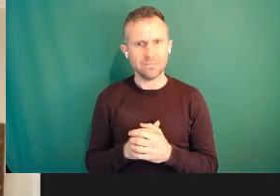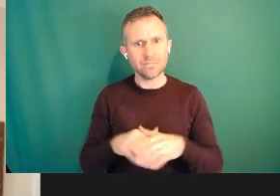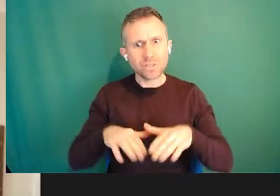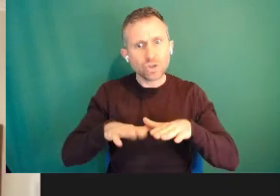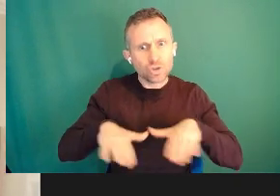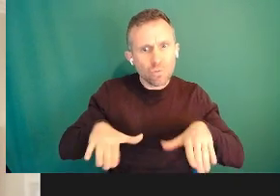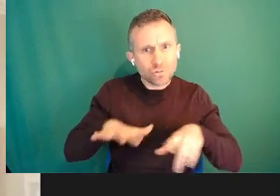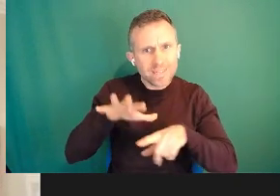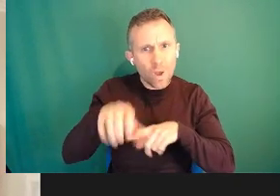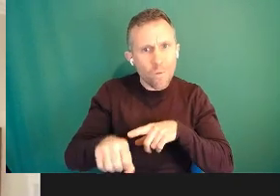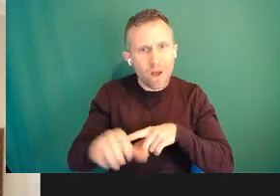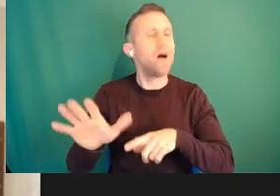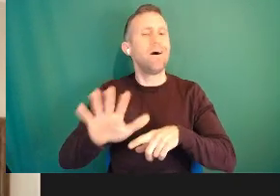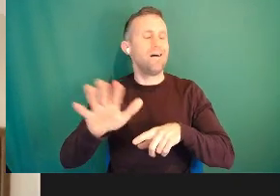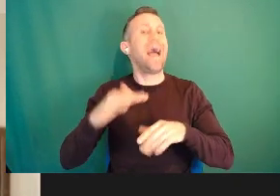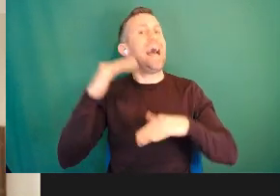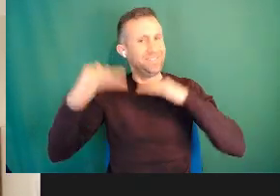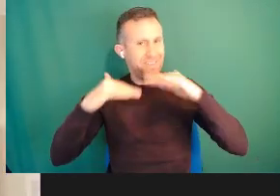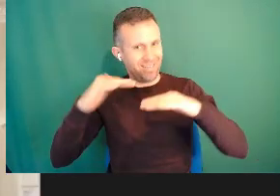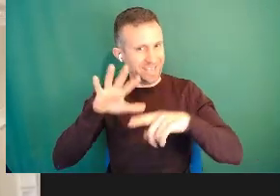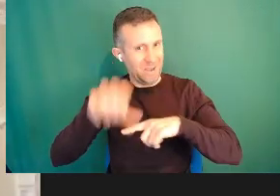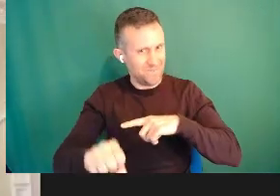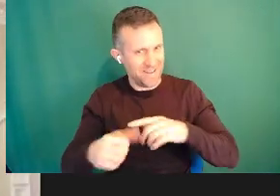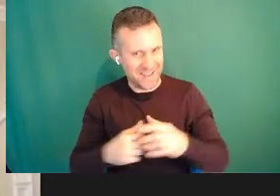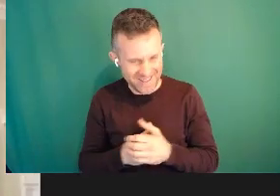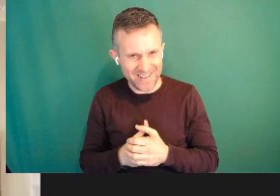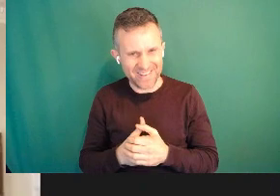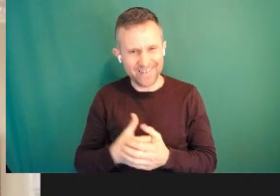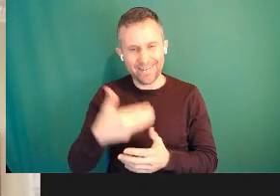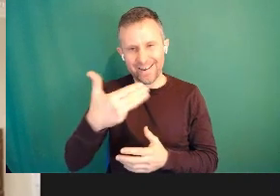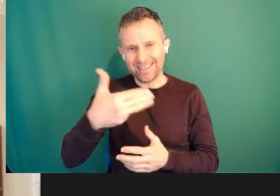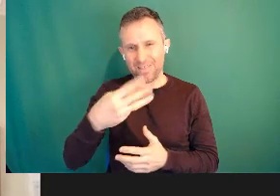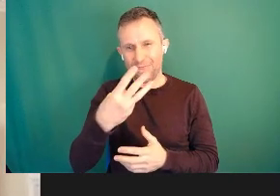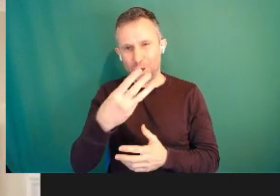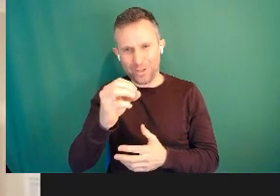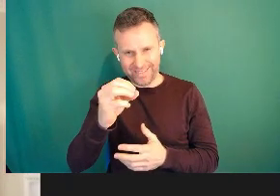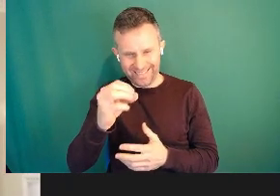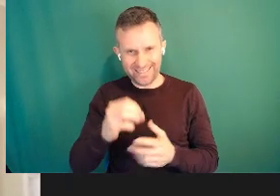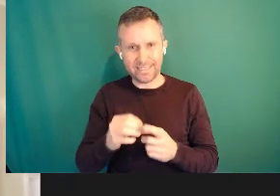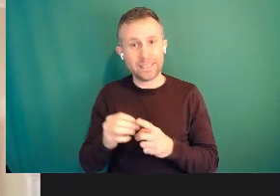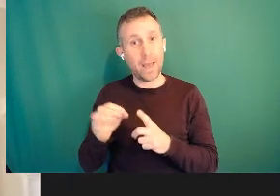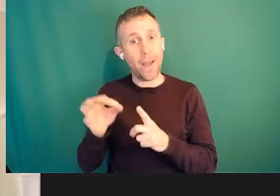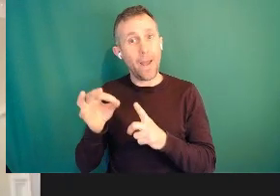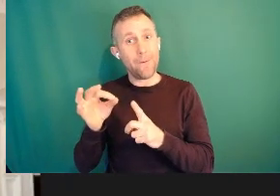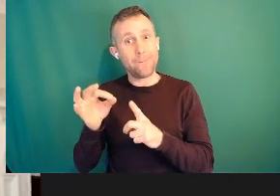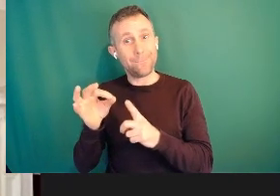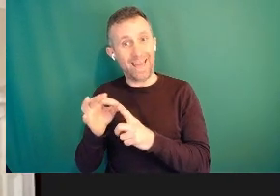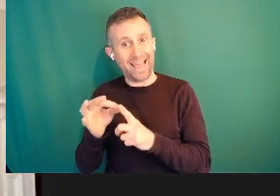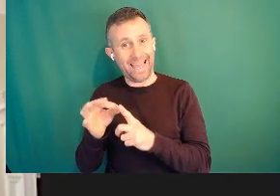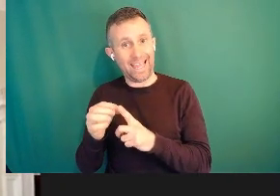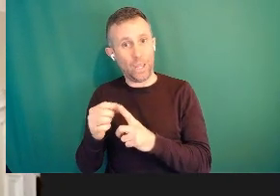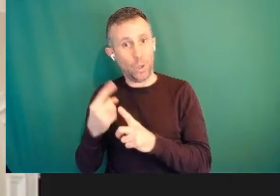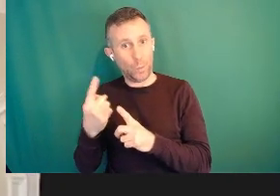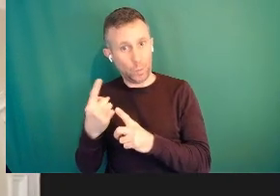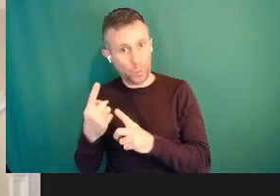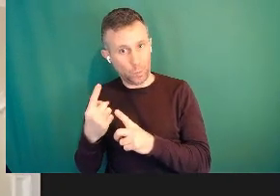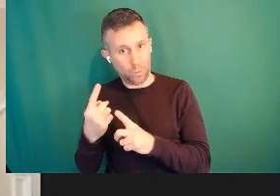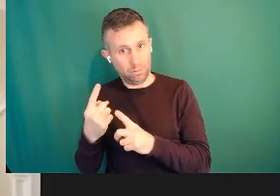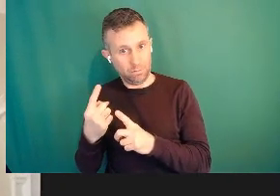the 1930s, Peggy's actually Lord Crewe's second wife. And so he